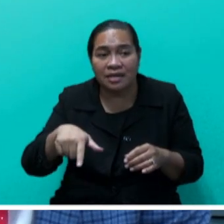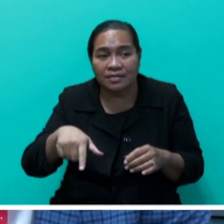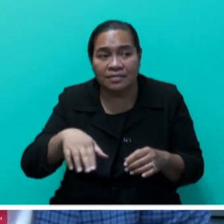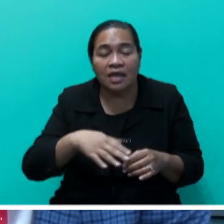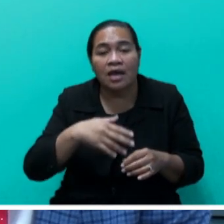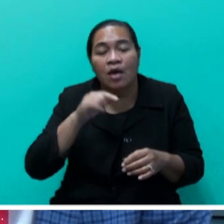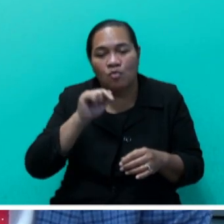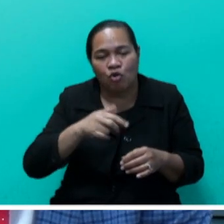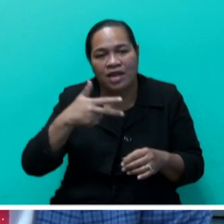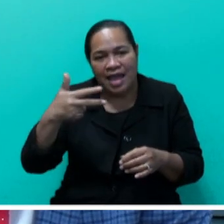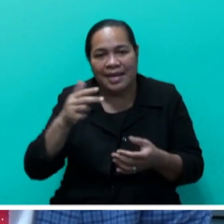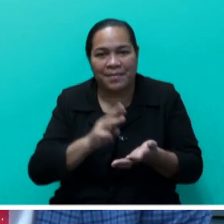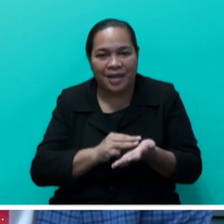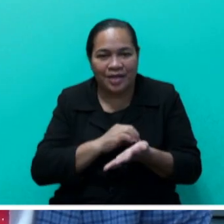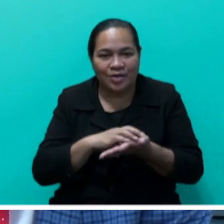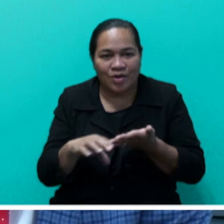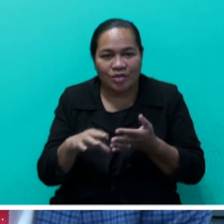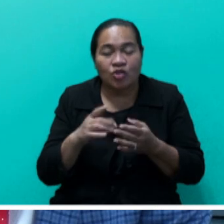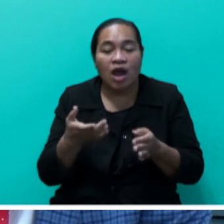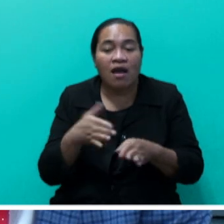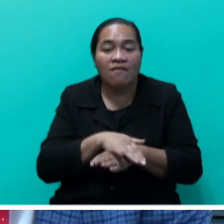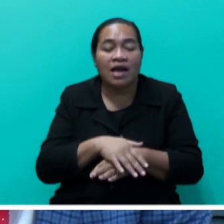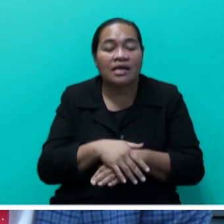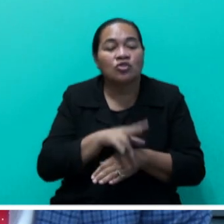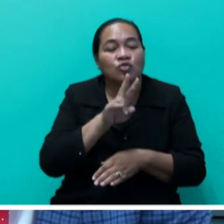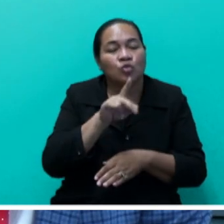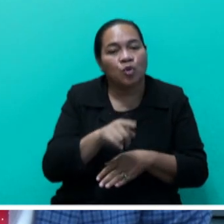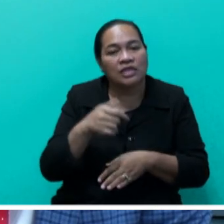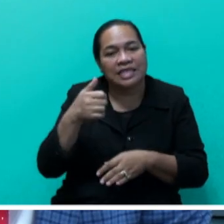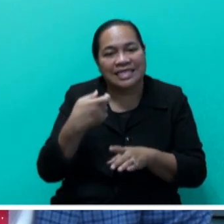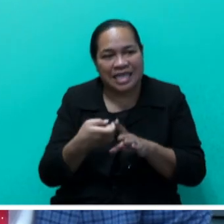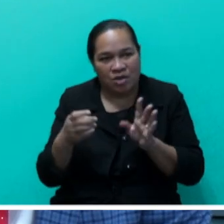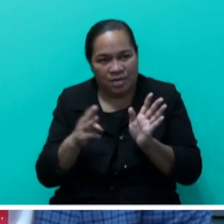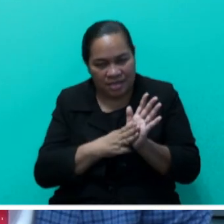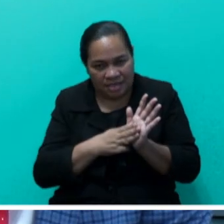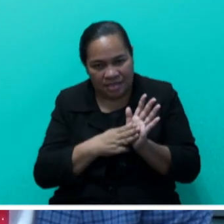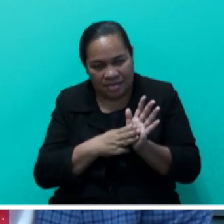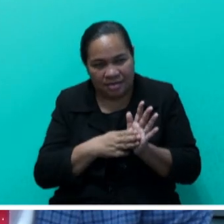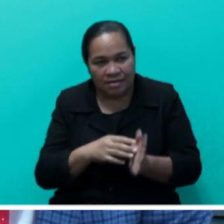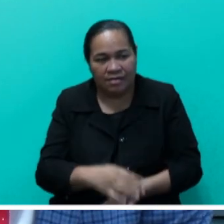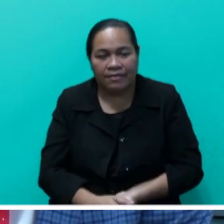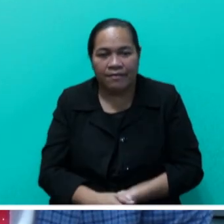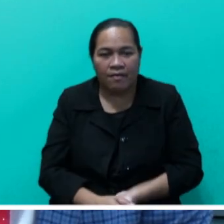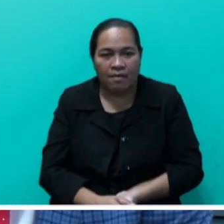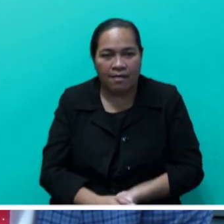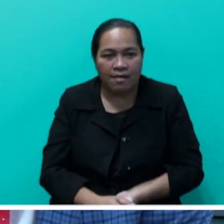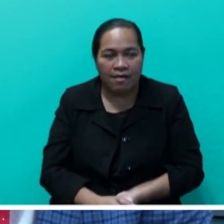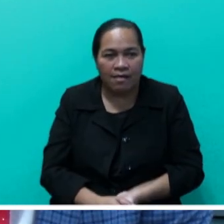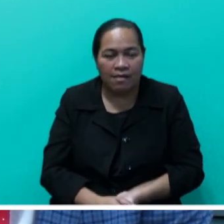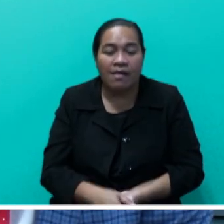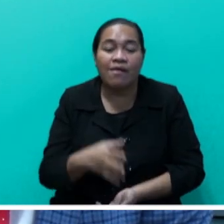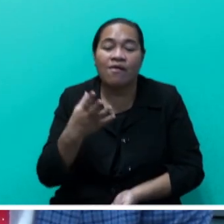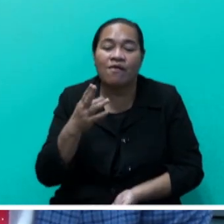8.8 million to cover 2.6 kilometer pipeline that will benefit approximately 30